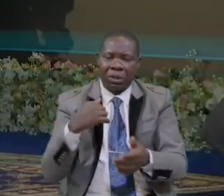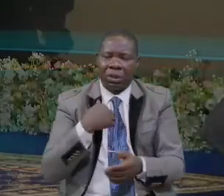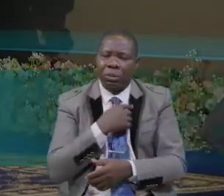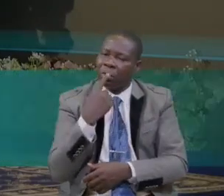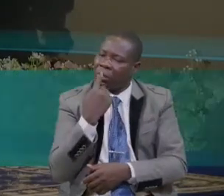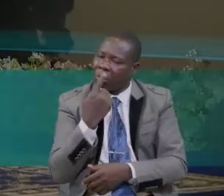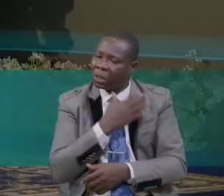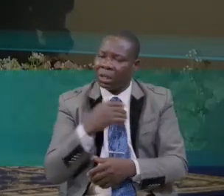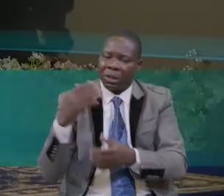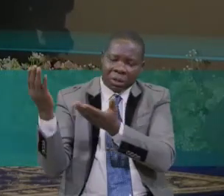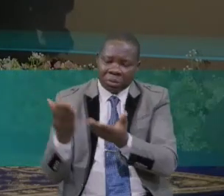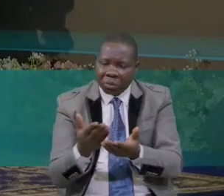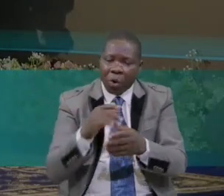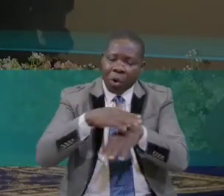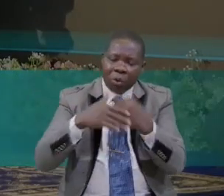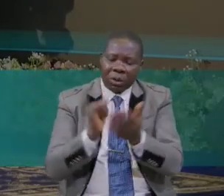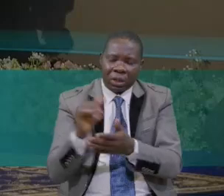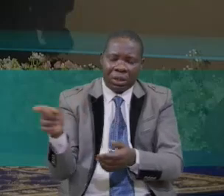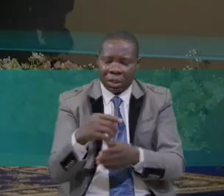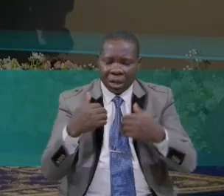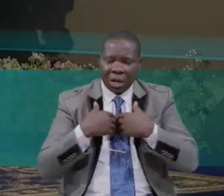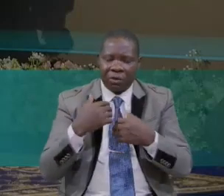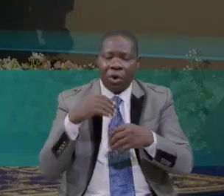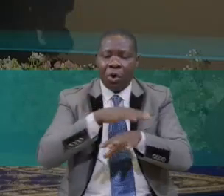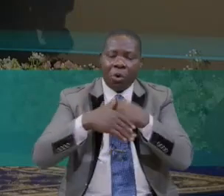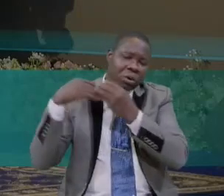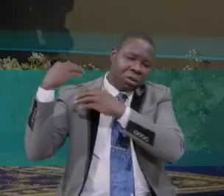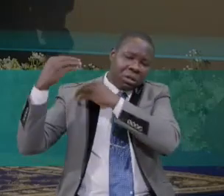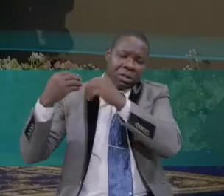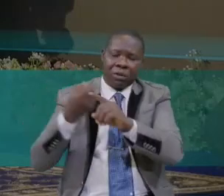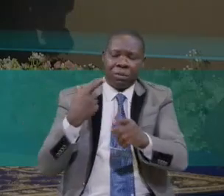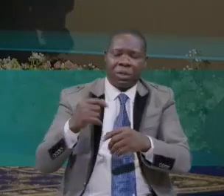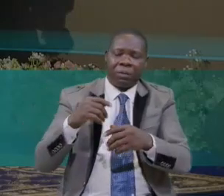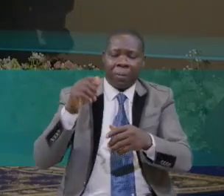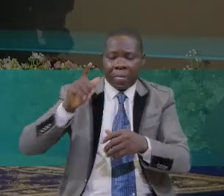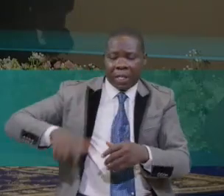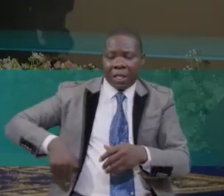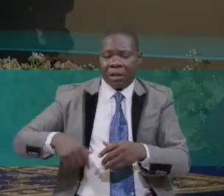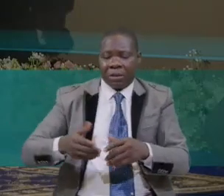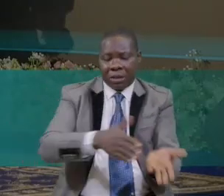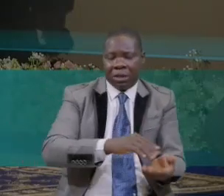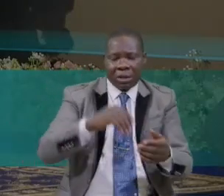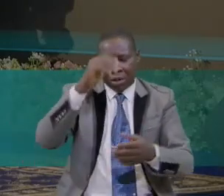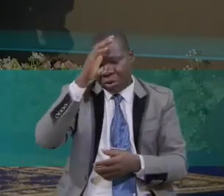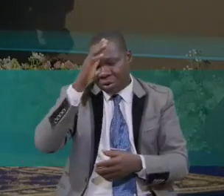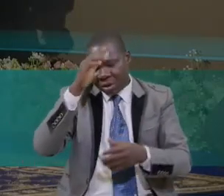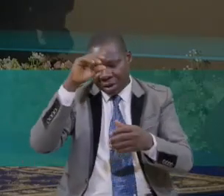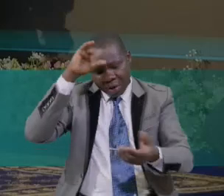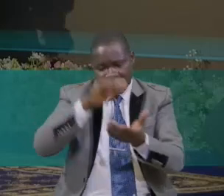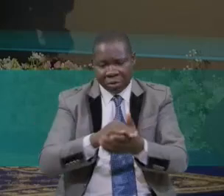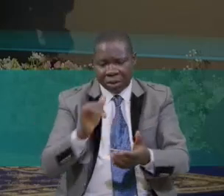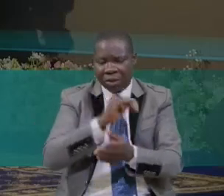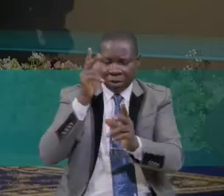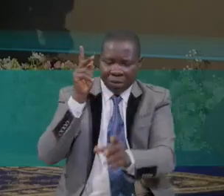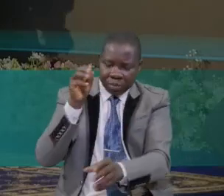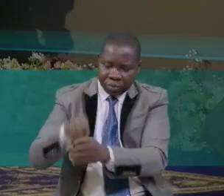have from their late husbands, they put at the apostles' feet. And after they've done that, God bless